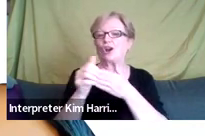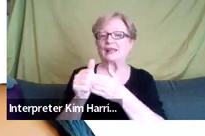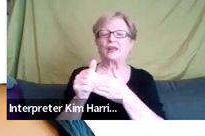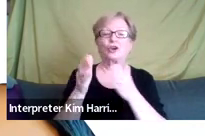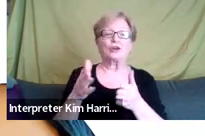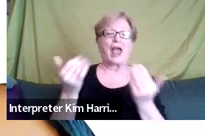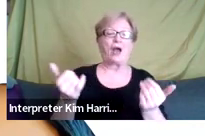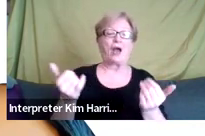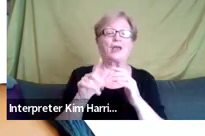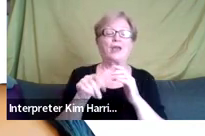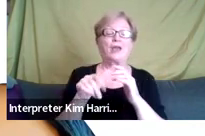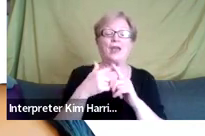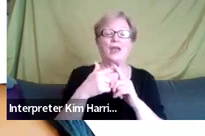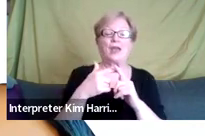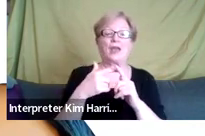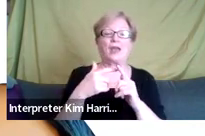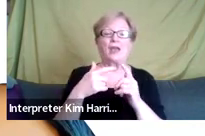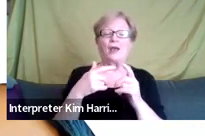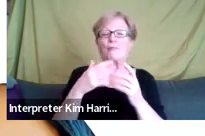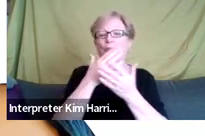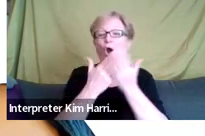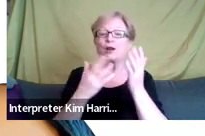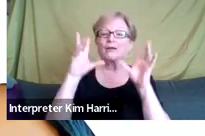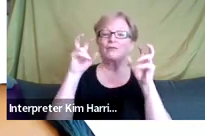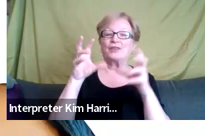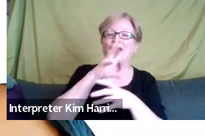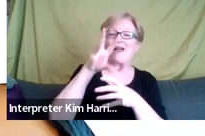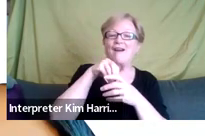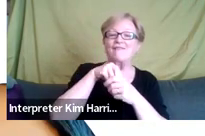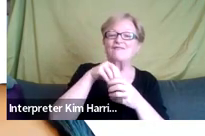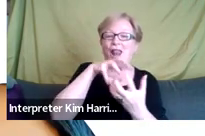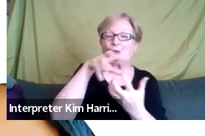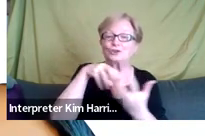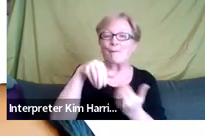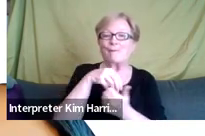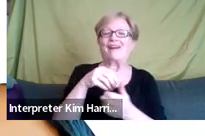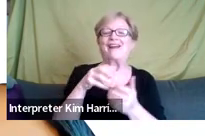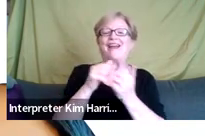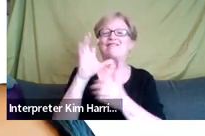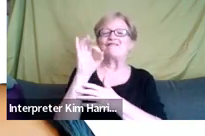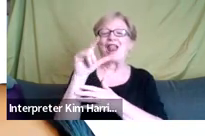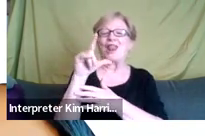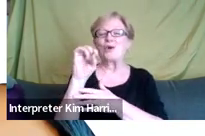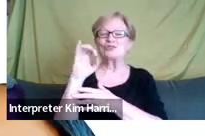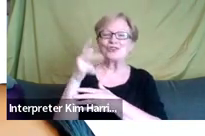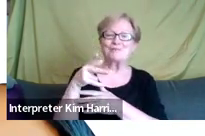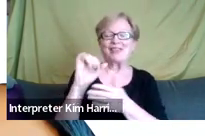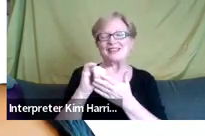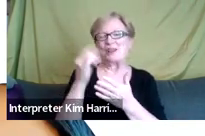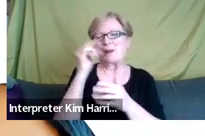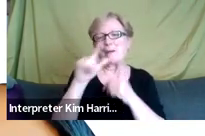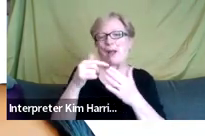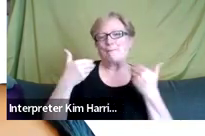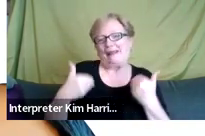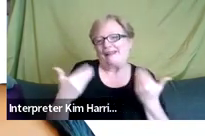I was a fellow, part of the fellowship of LEAD. So that's a little bit of me that as far as